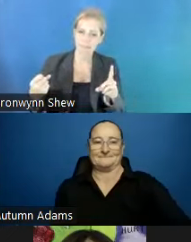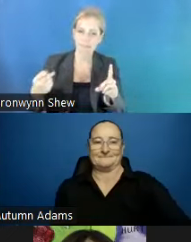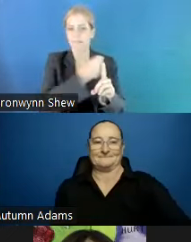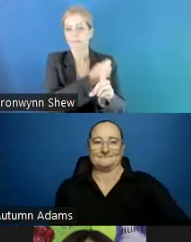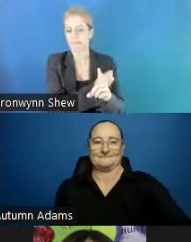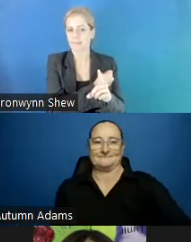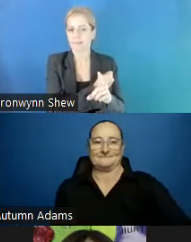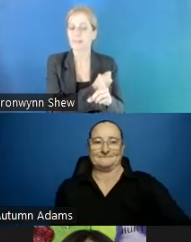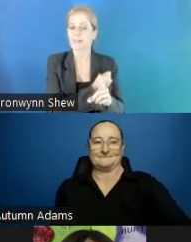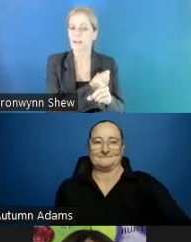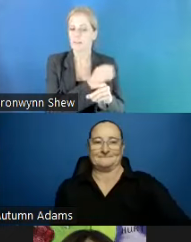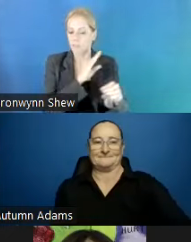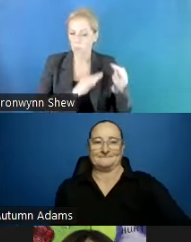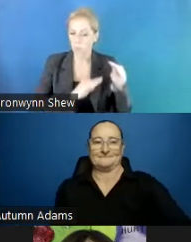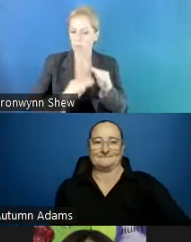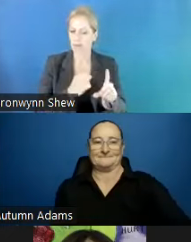blood.